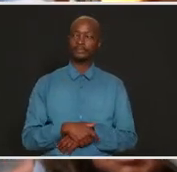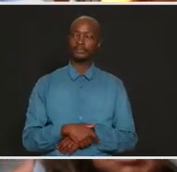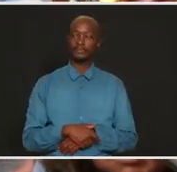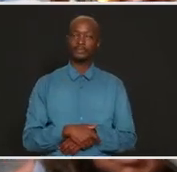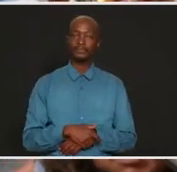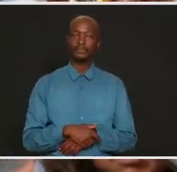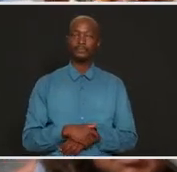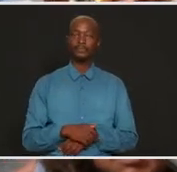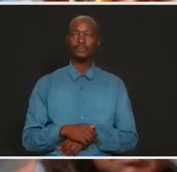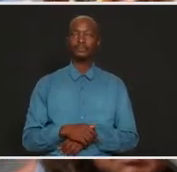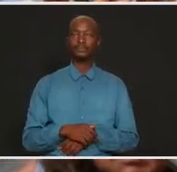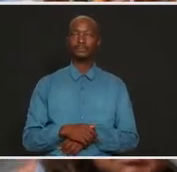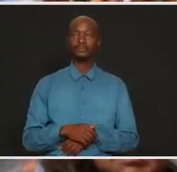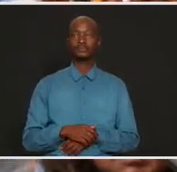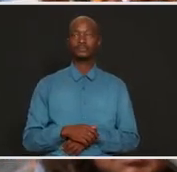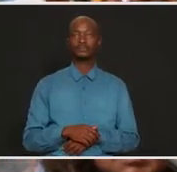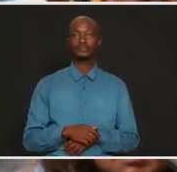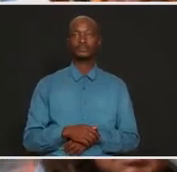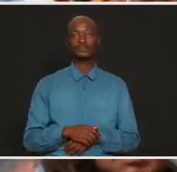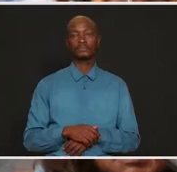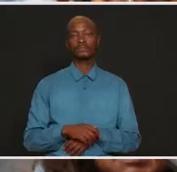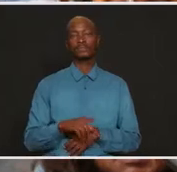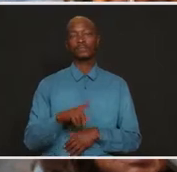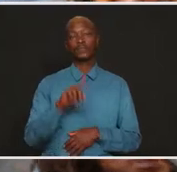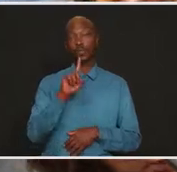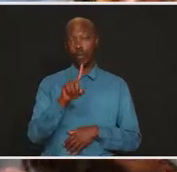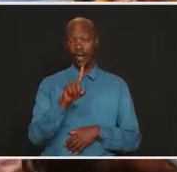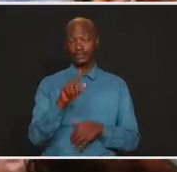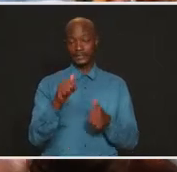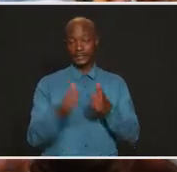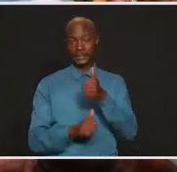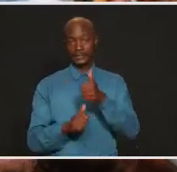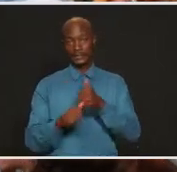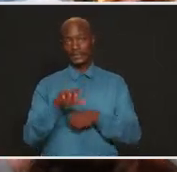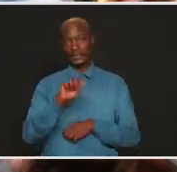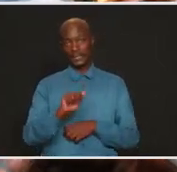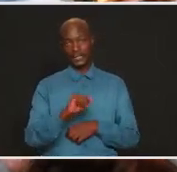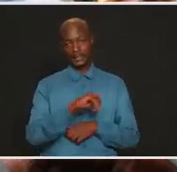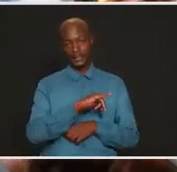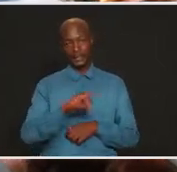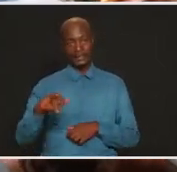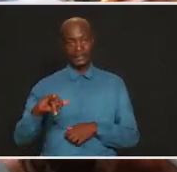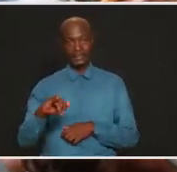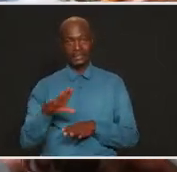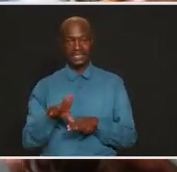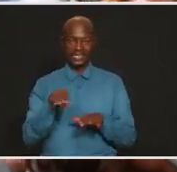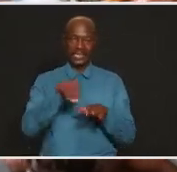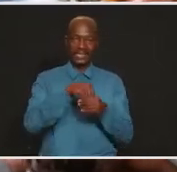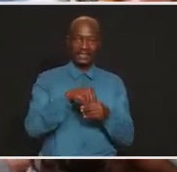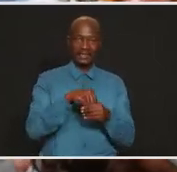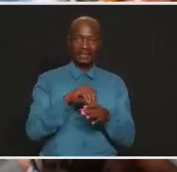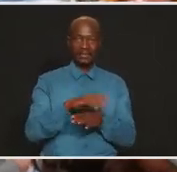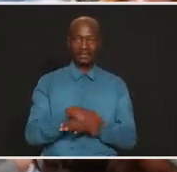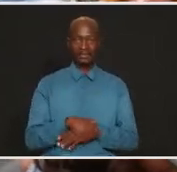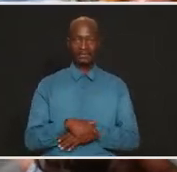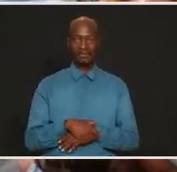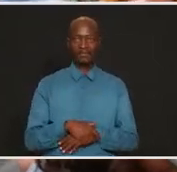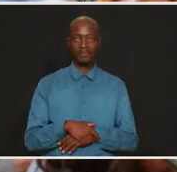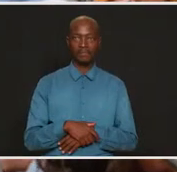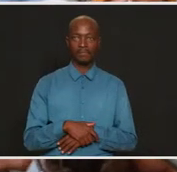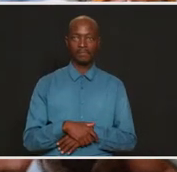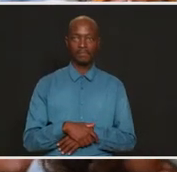where it's 1A it's one subsection a and it's underlined as an incision to denote that it's an